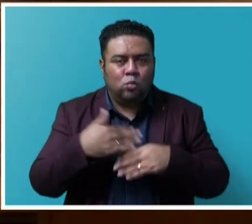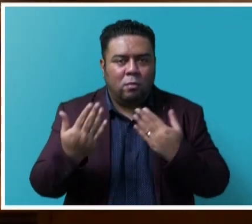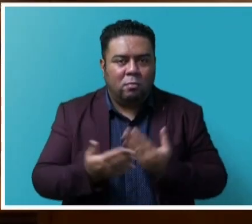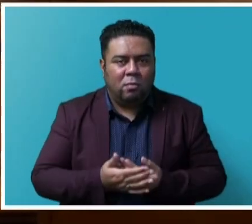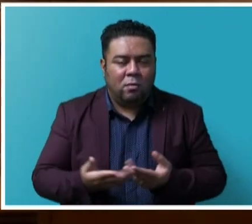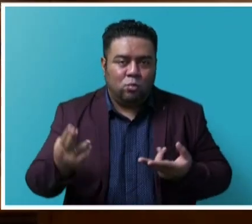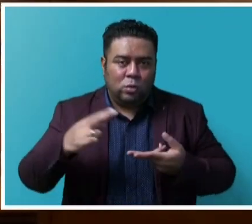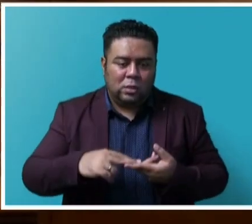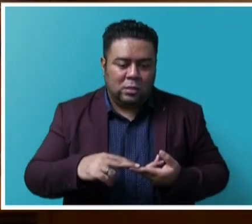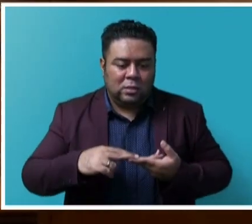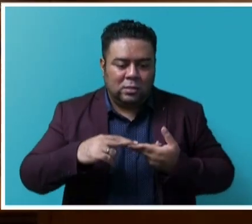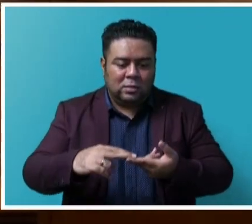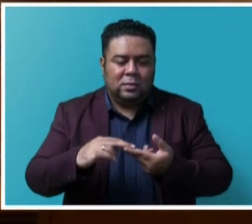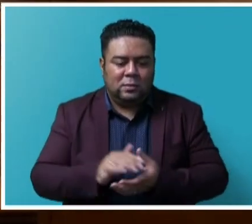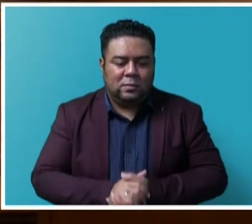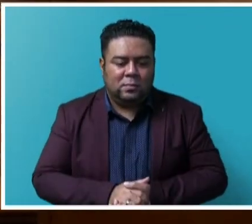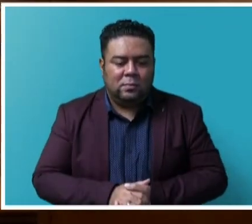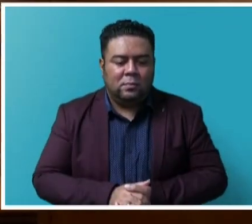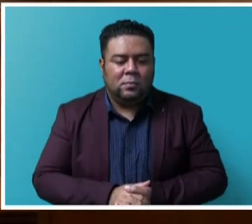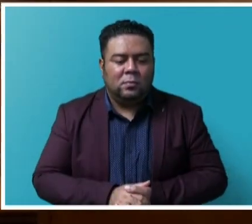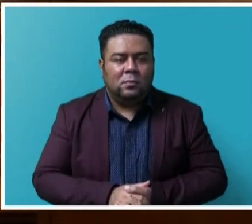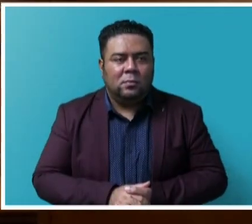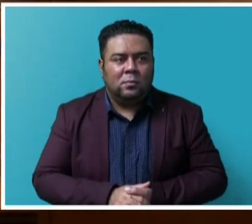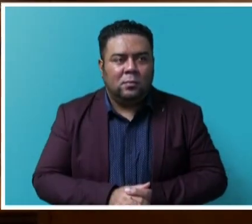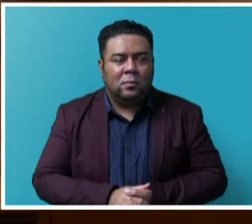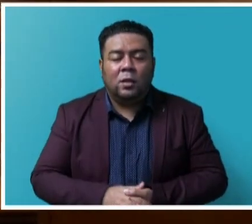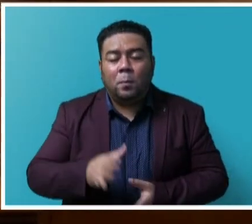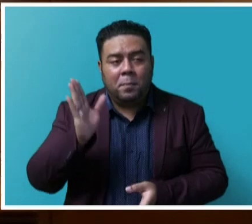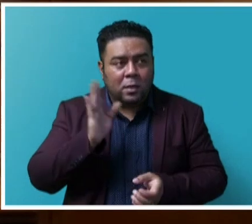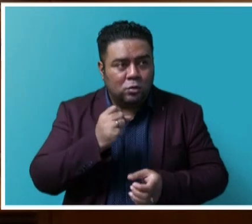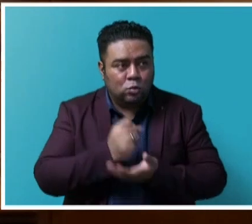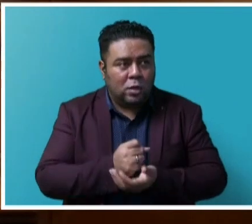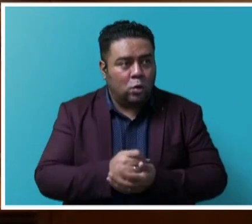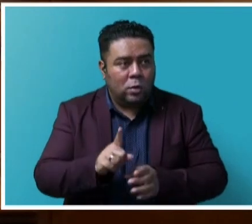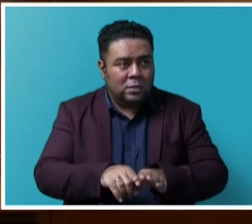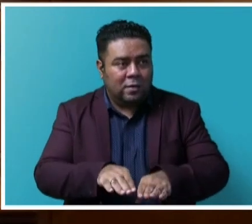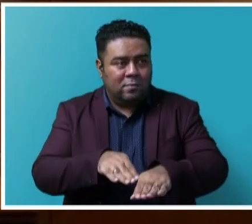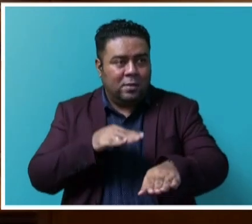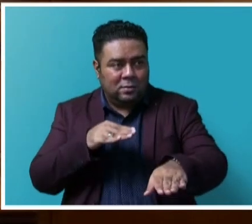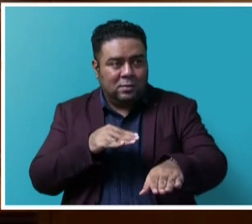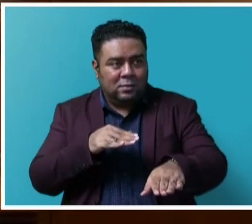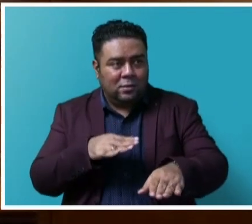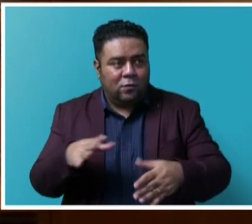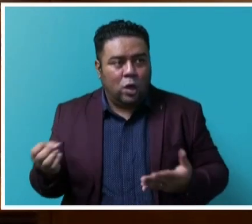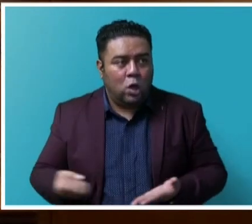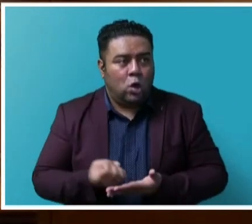unity, ensuring that no one is left behind in our quest for economic